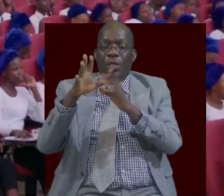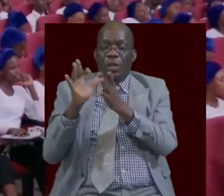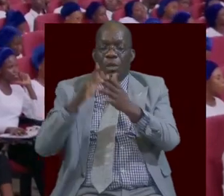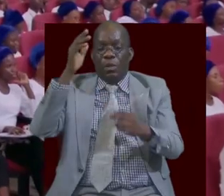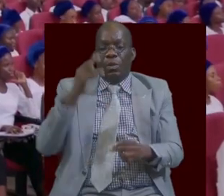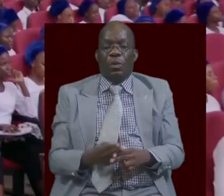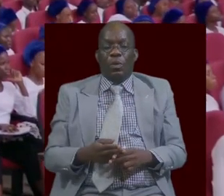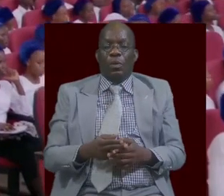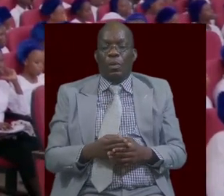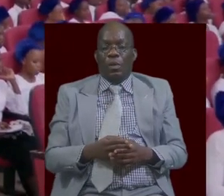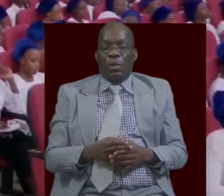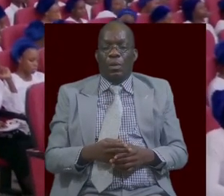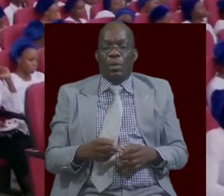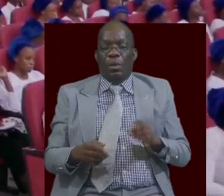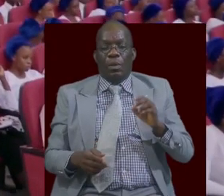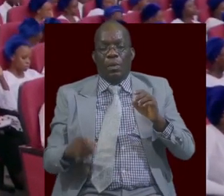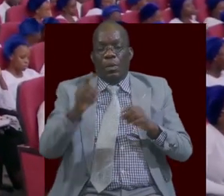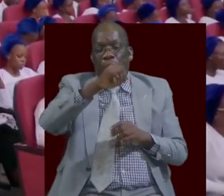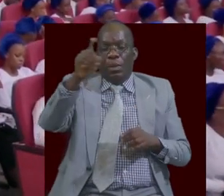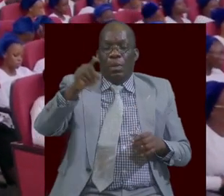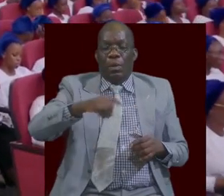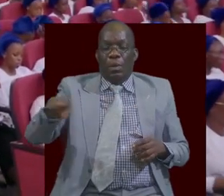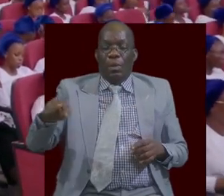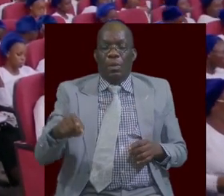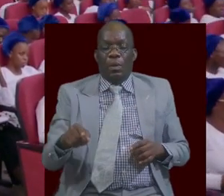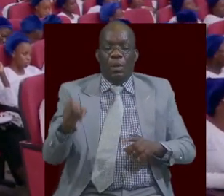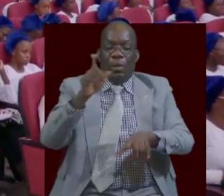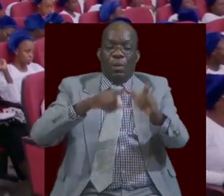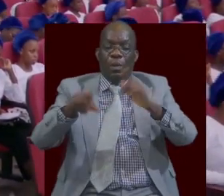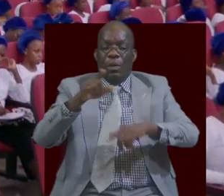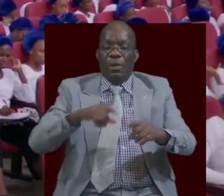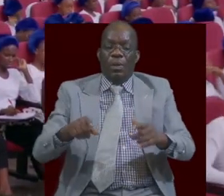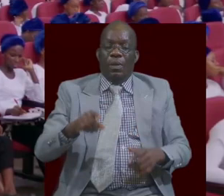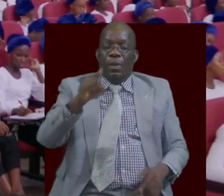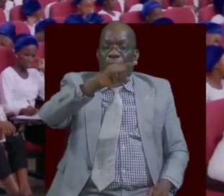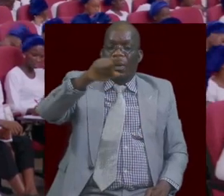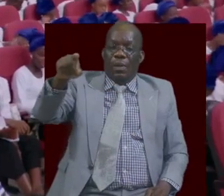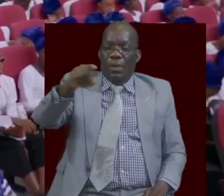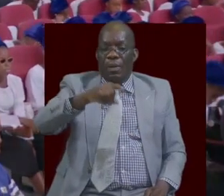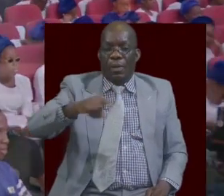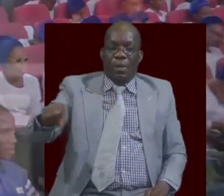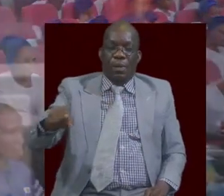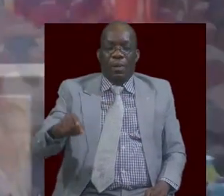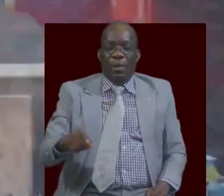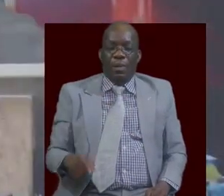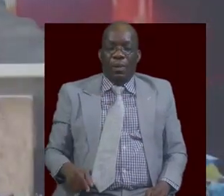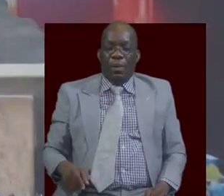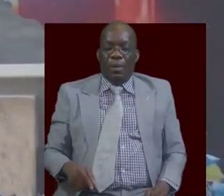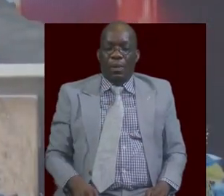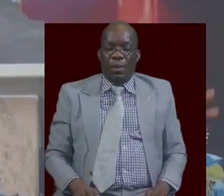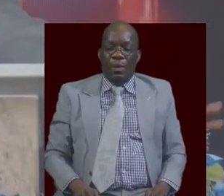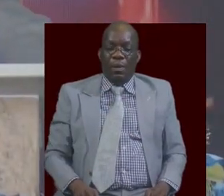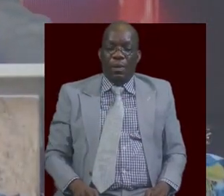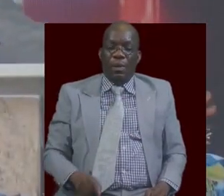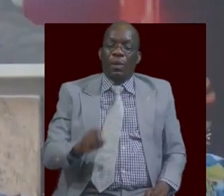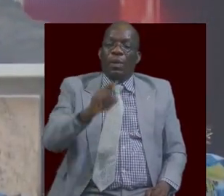come to Zed. Somebody say Zed. In some places they say Z. That's all